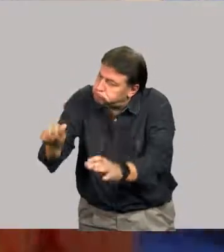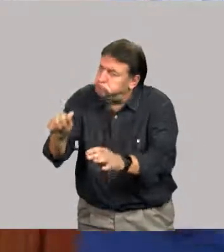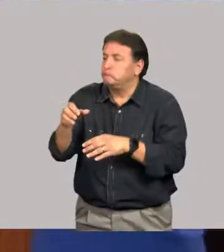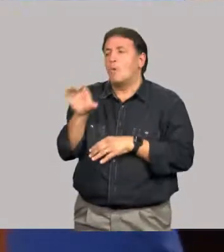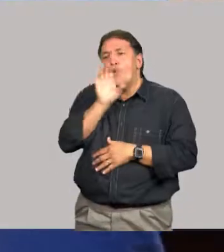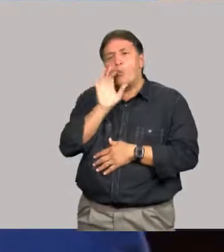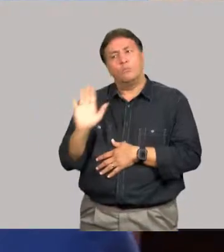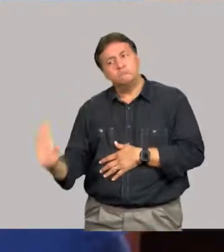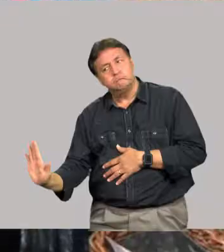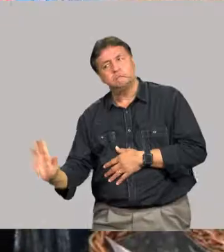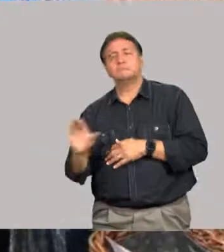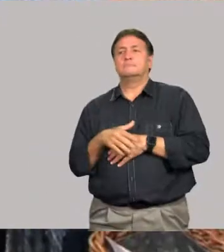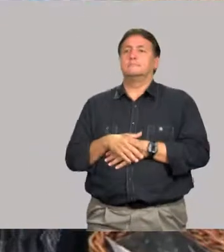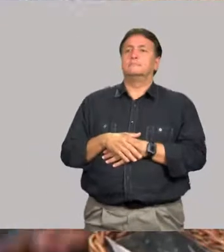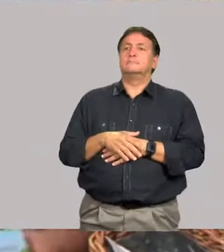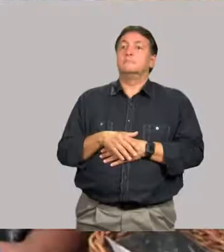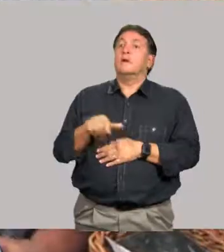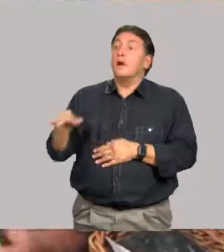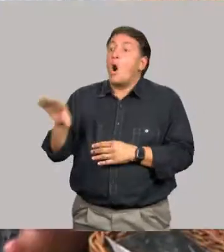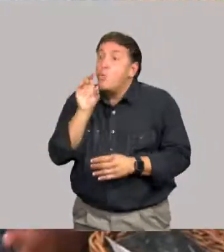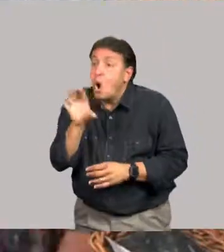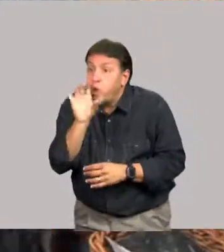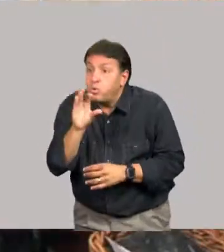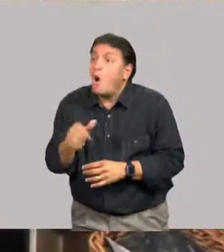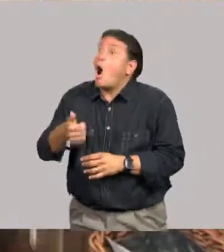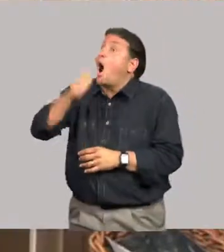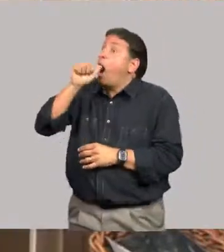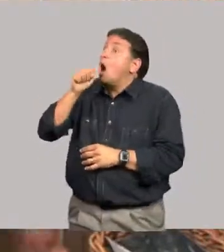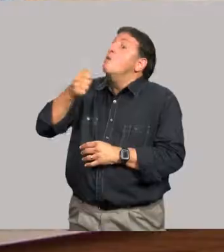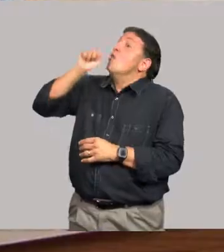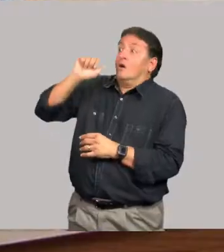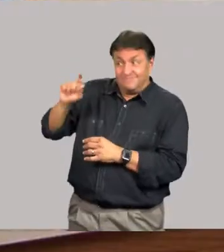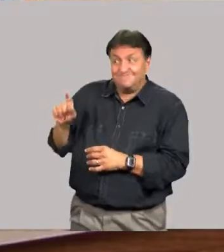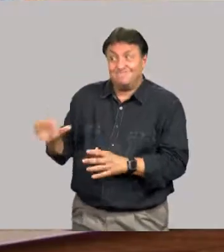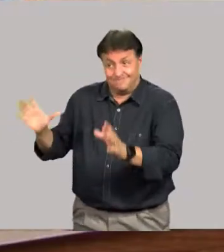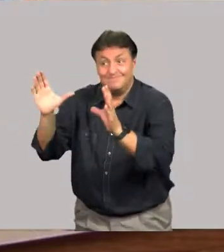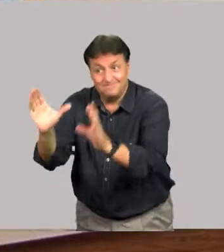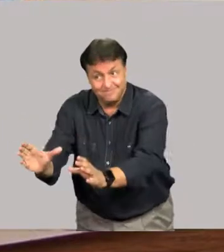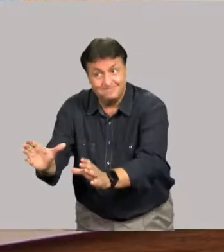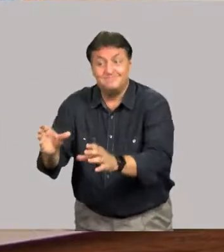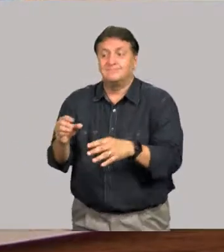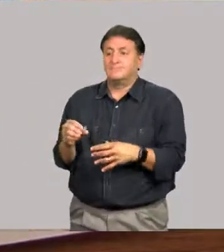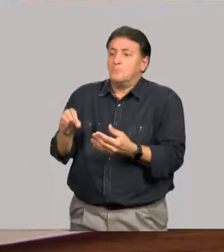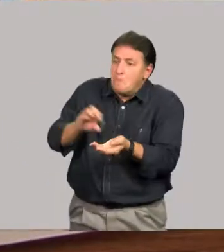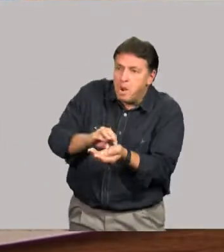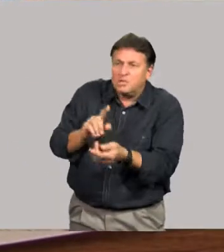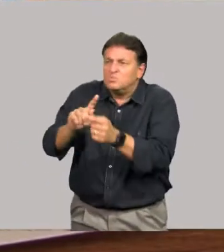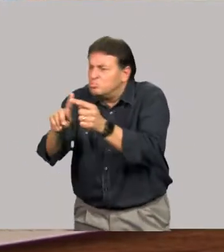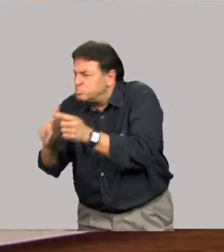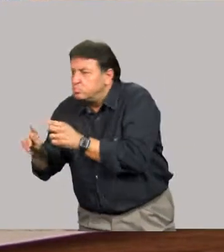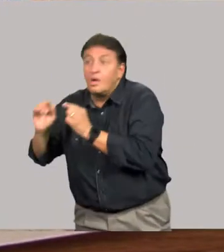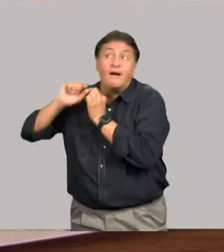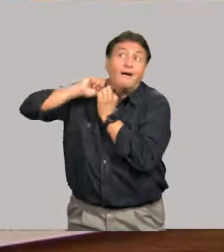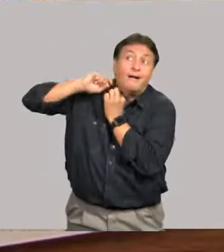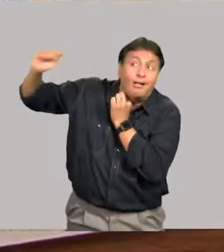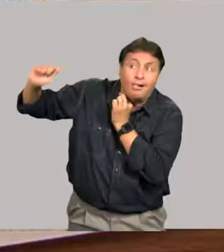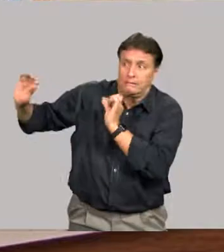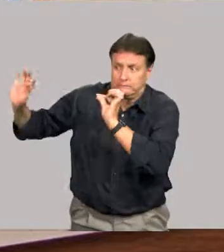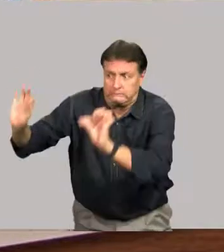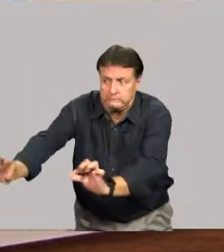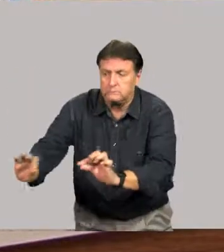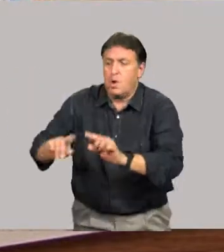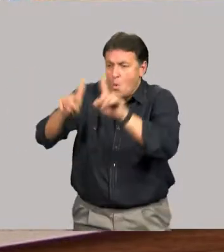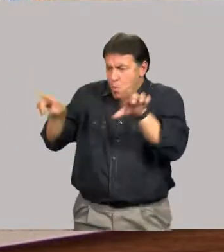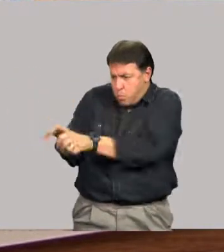Mom, what about Maggie? Oh, I forgot about the dog. You know what? She's gonna need her medicine and her food and water. I've got her medicine